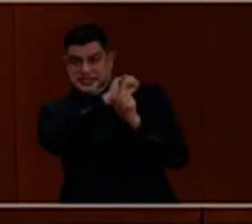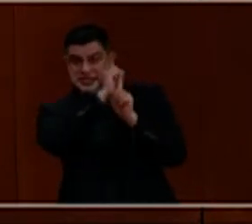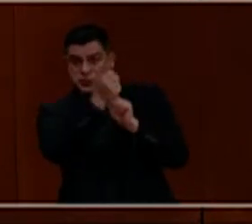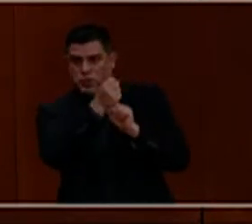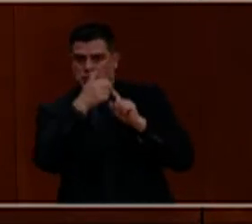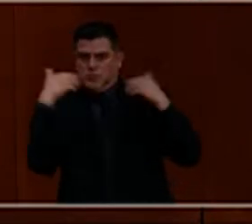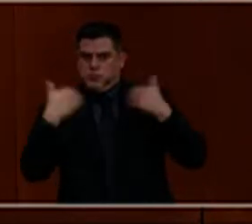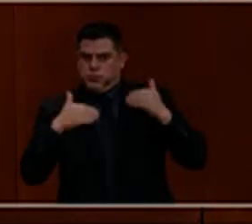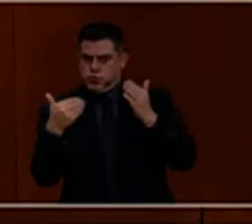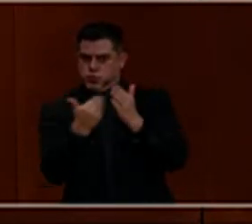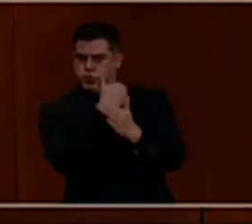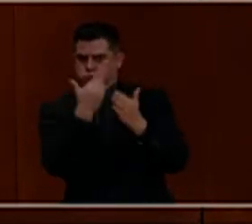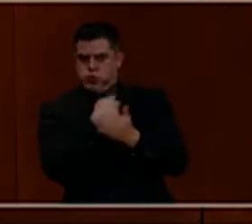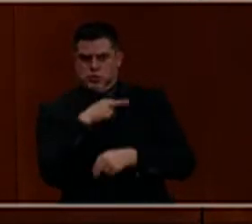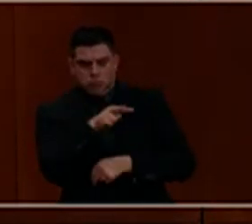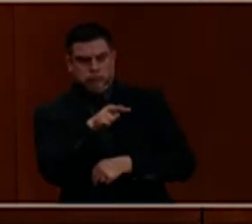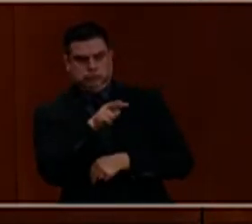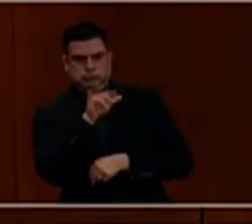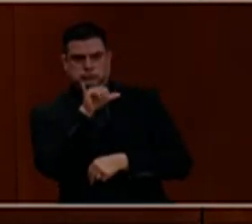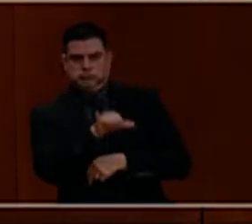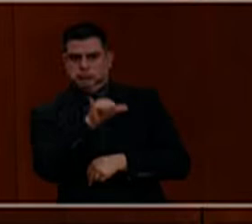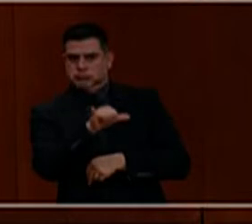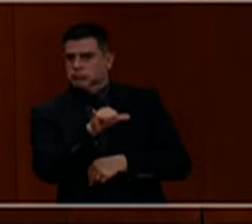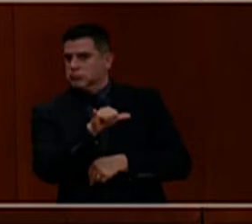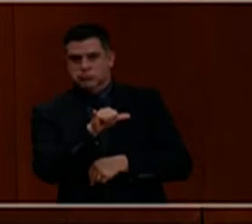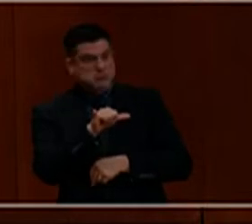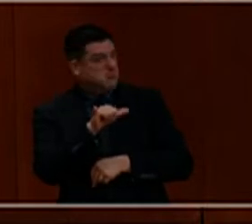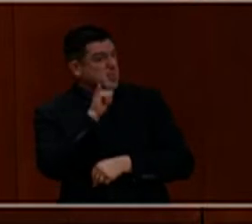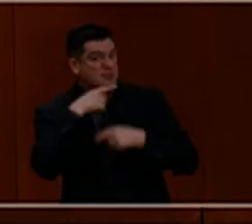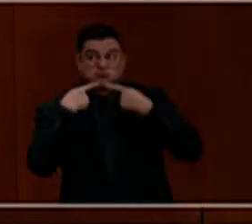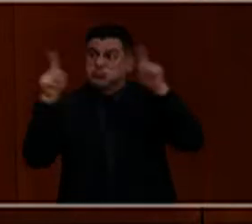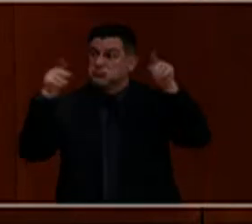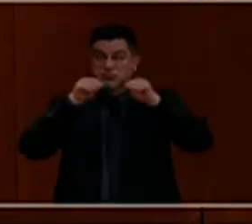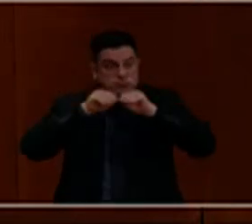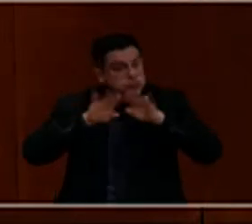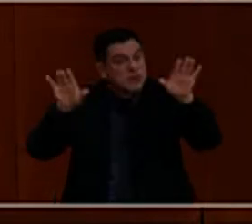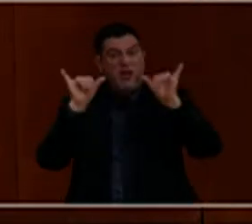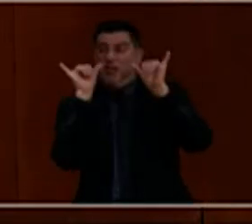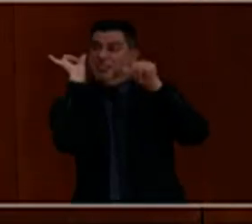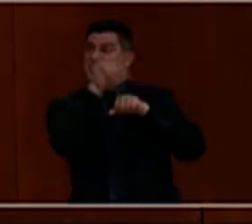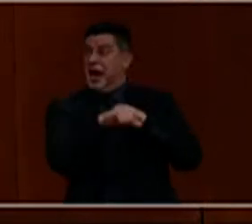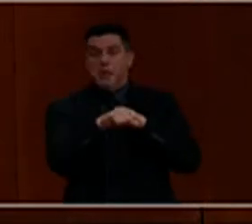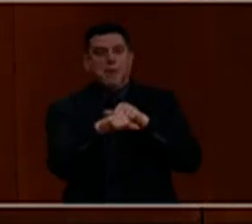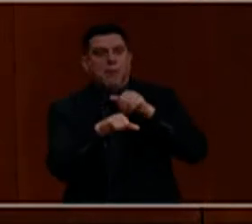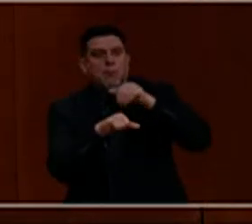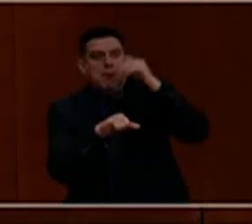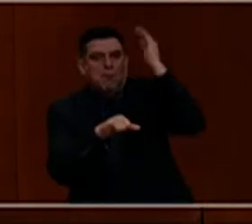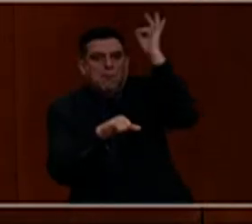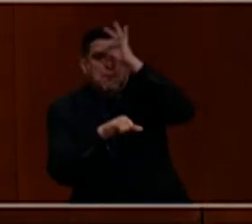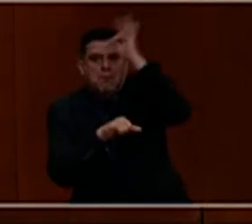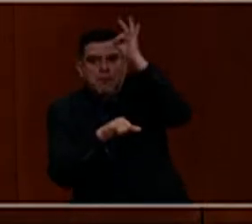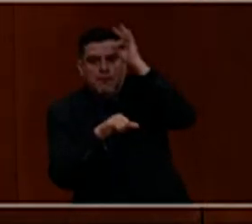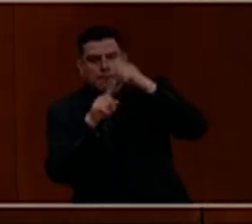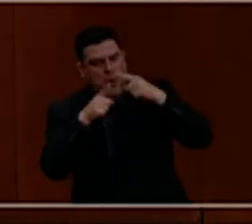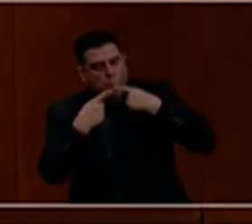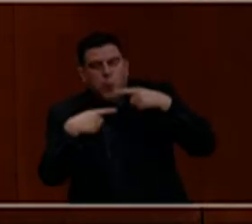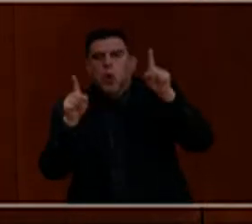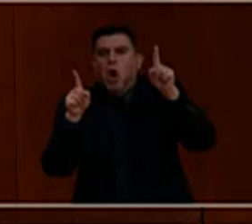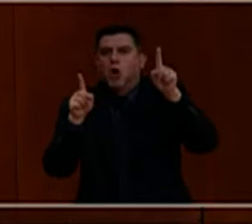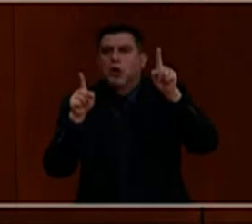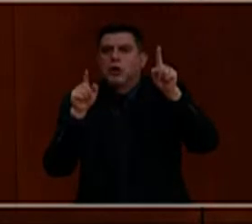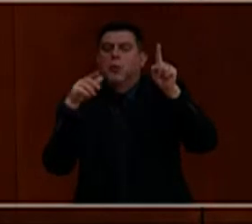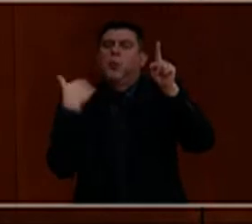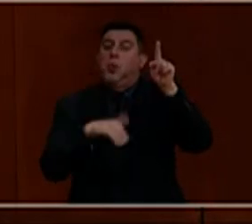do. And it's awesome that it does work for some people. So this is a great story. As